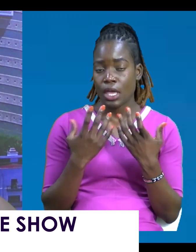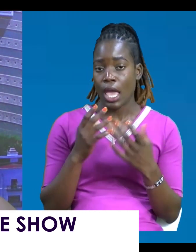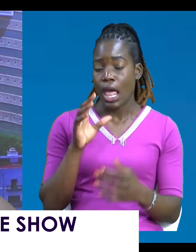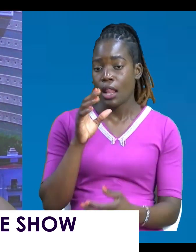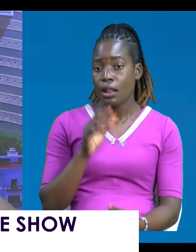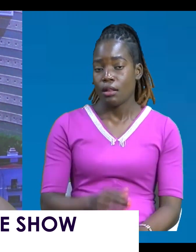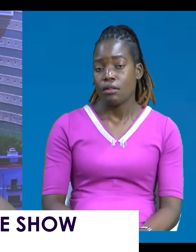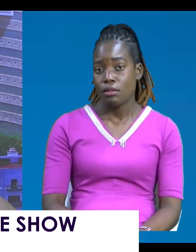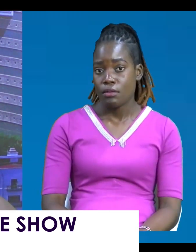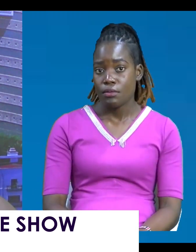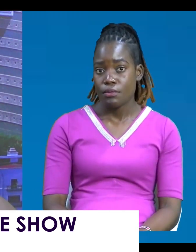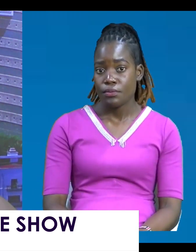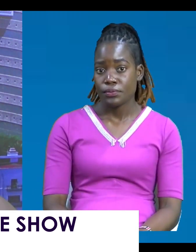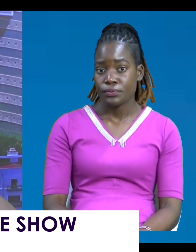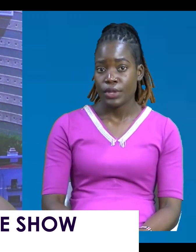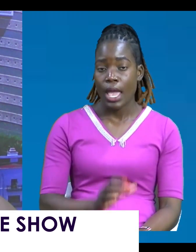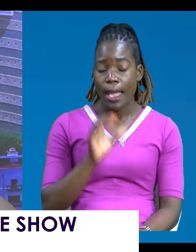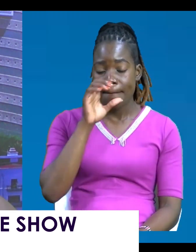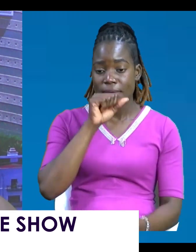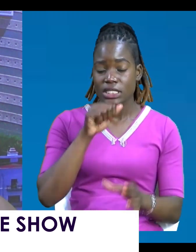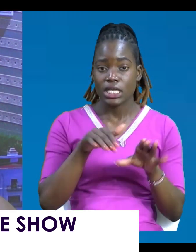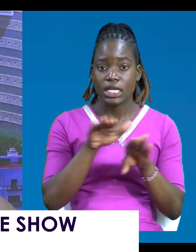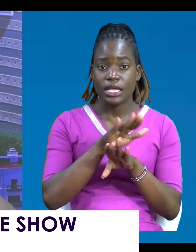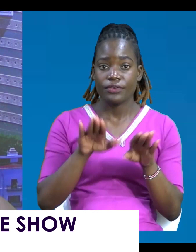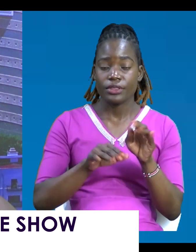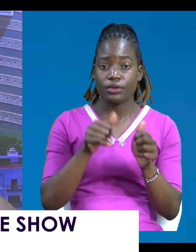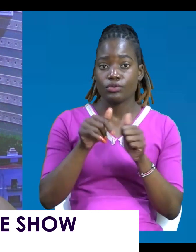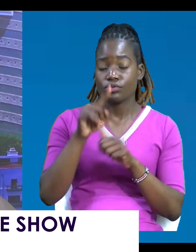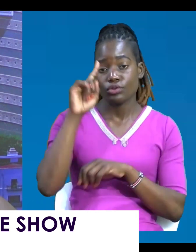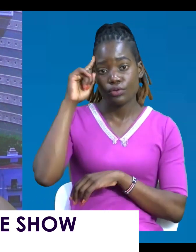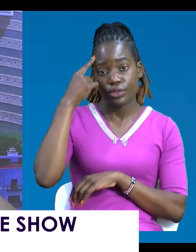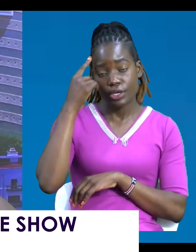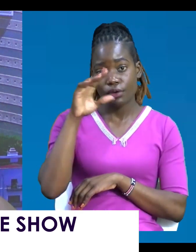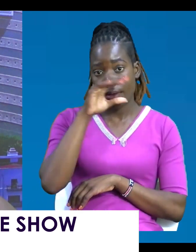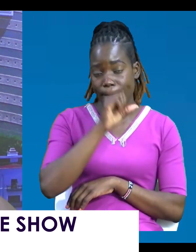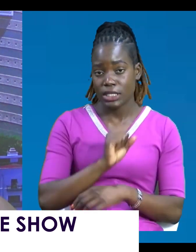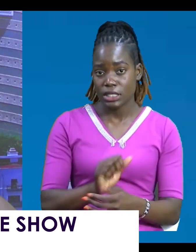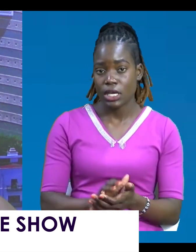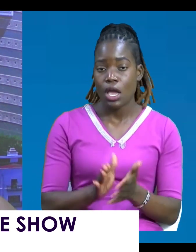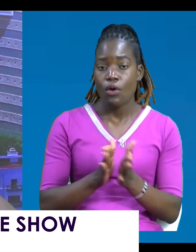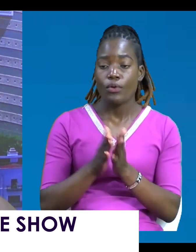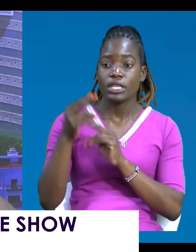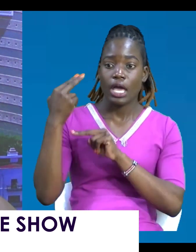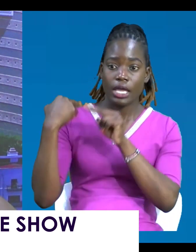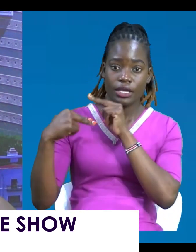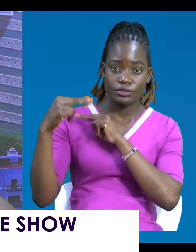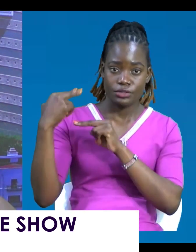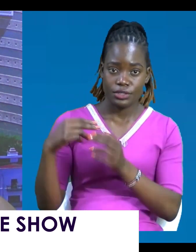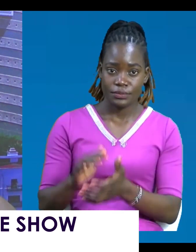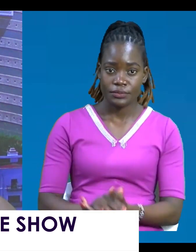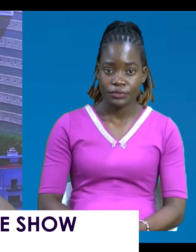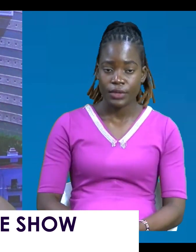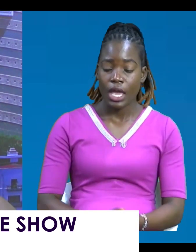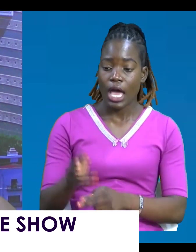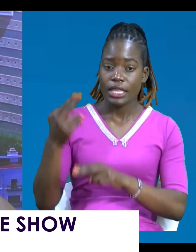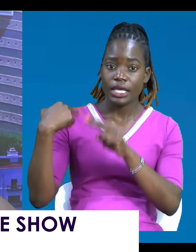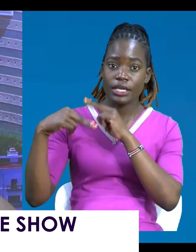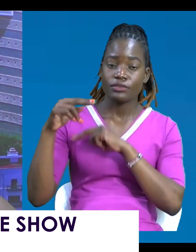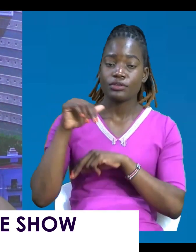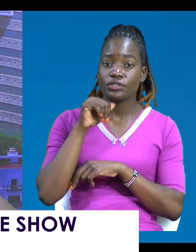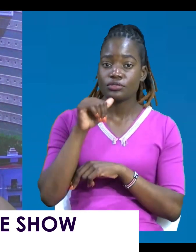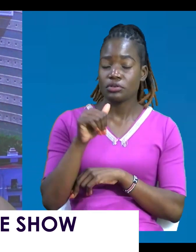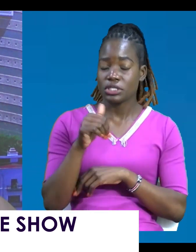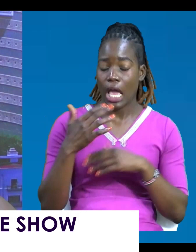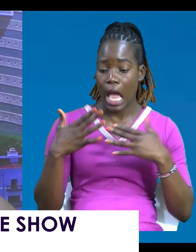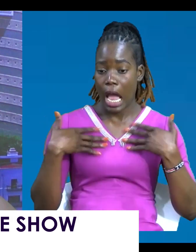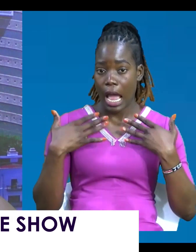lacking in everything that you think you're lacking in, with a history, and the history is not exciting